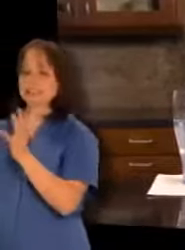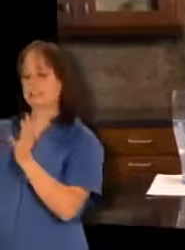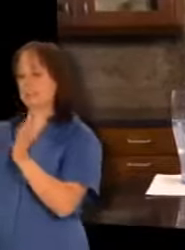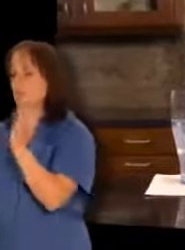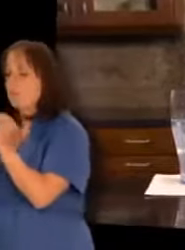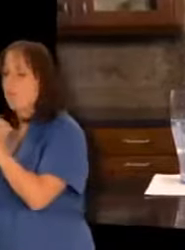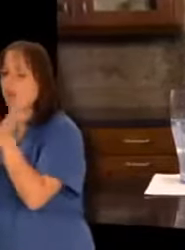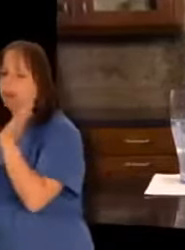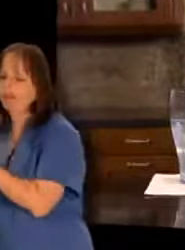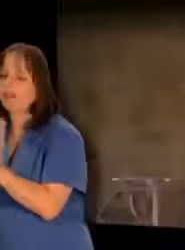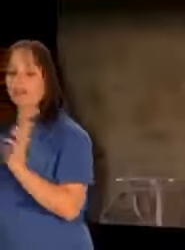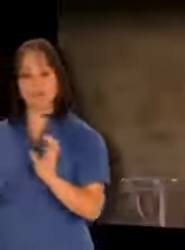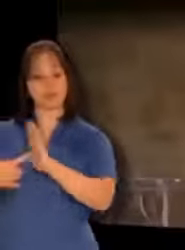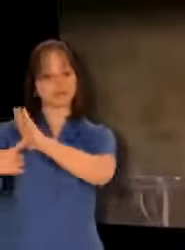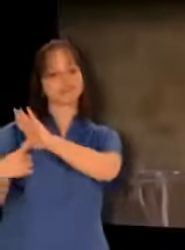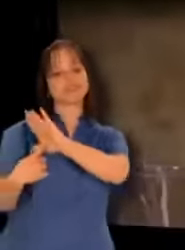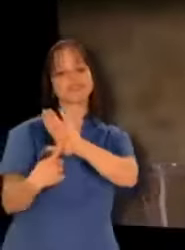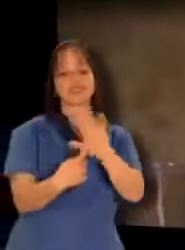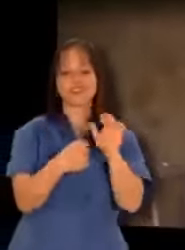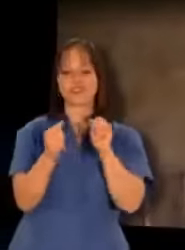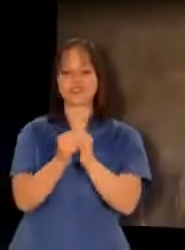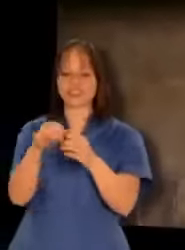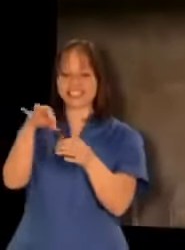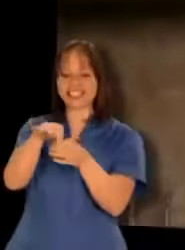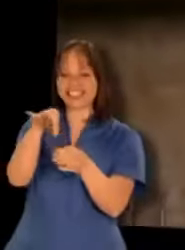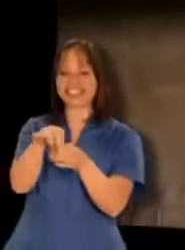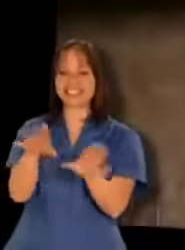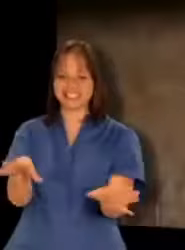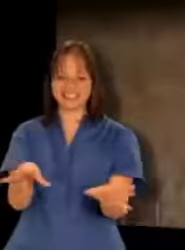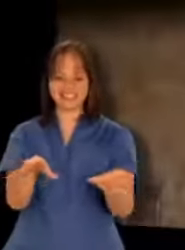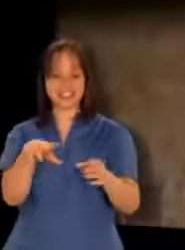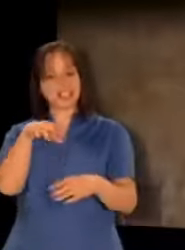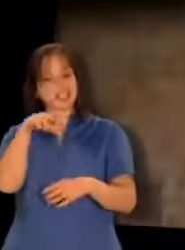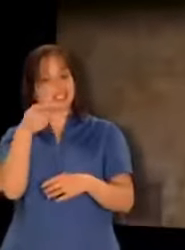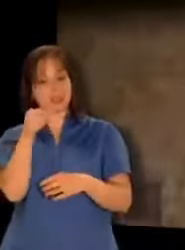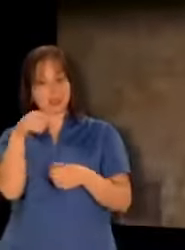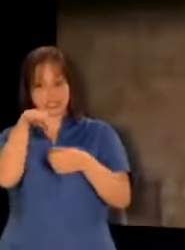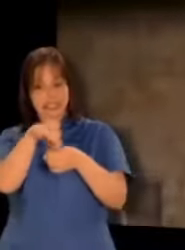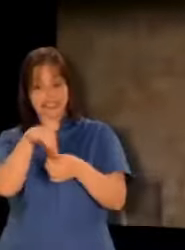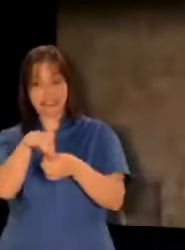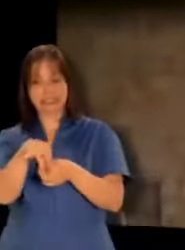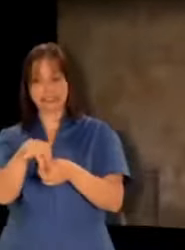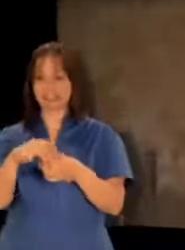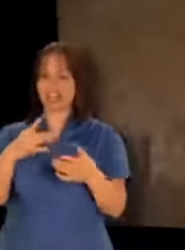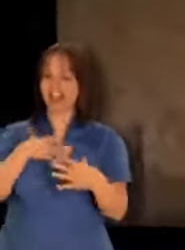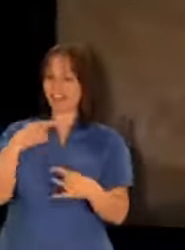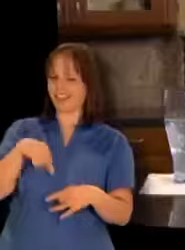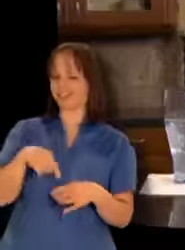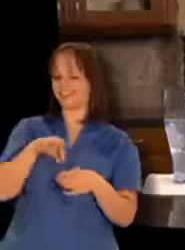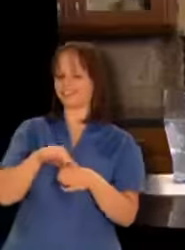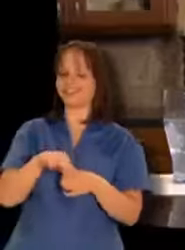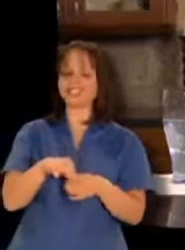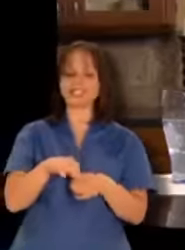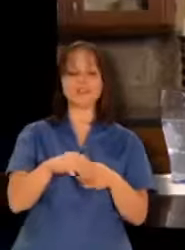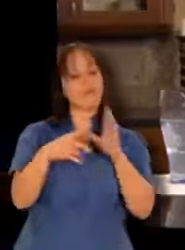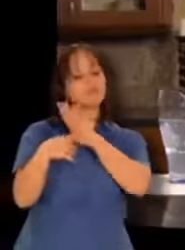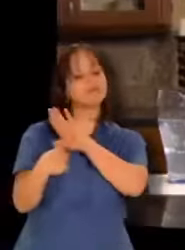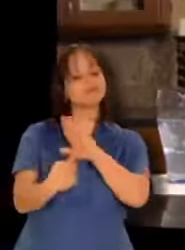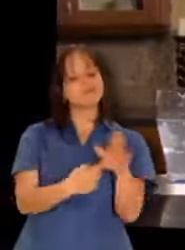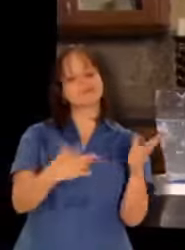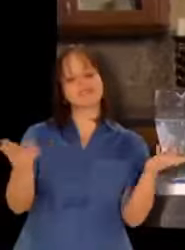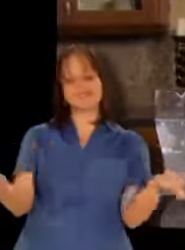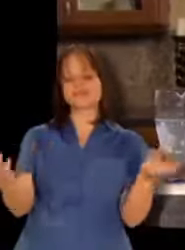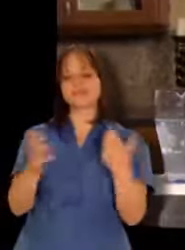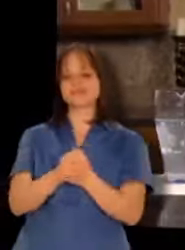I show you that with these green tea bags. So this is Yamamoto green tea. It's a tea that I like. And so we're going to go